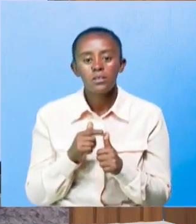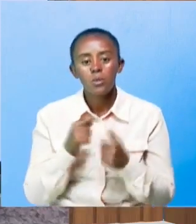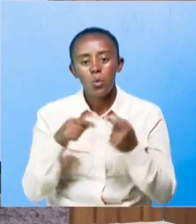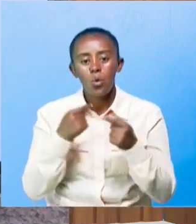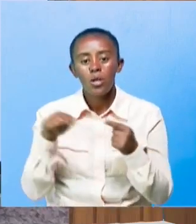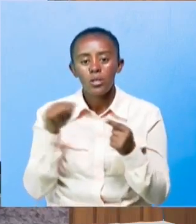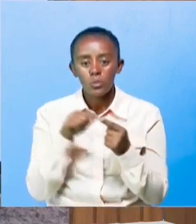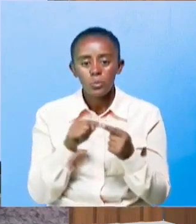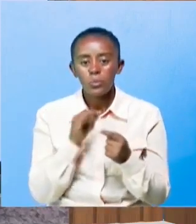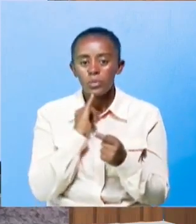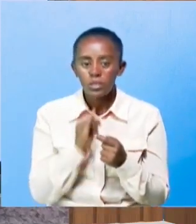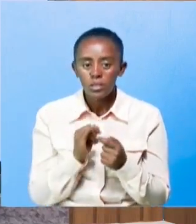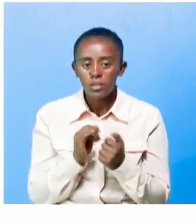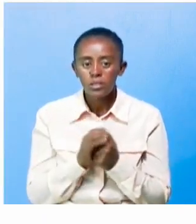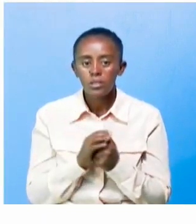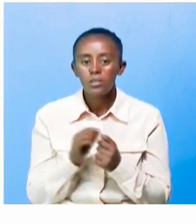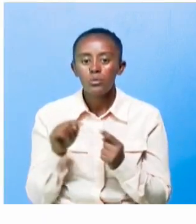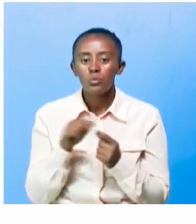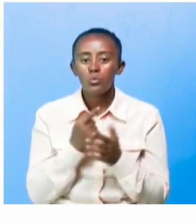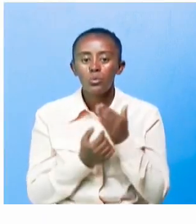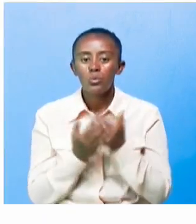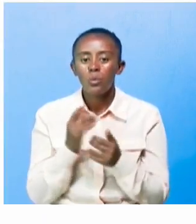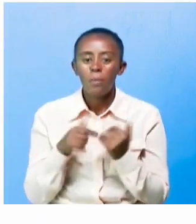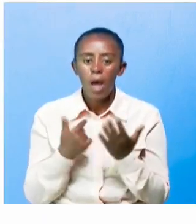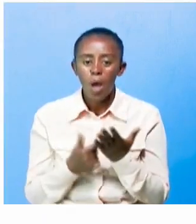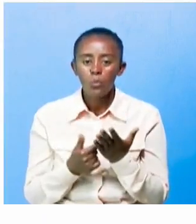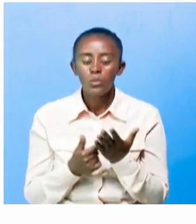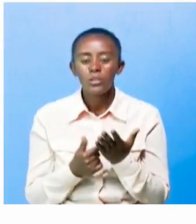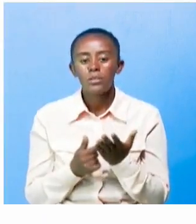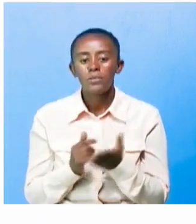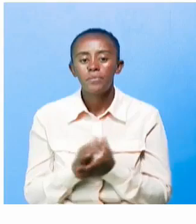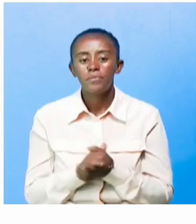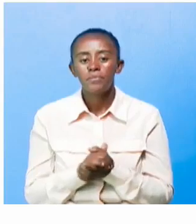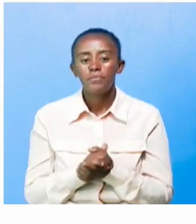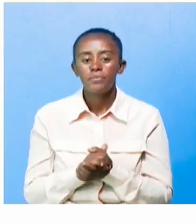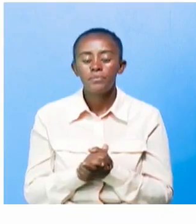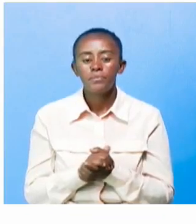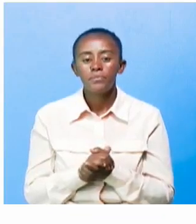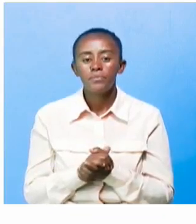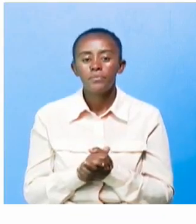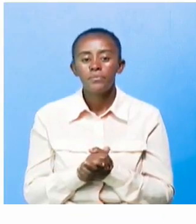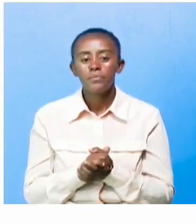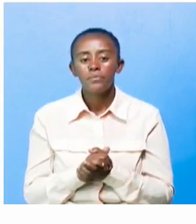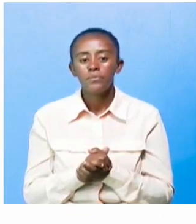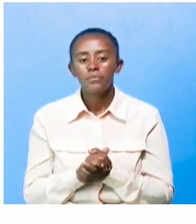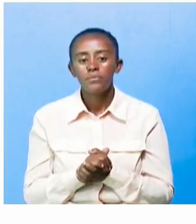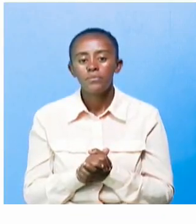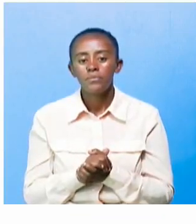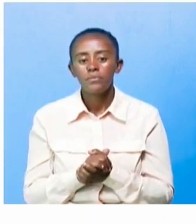to is to talk about future